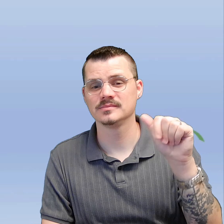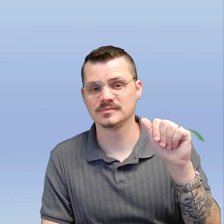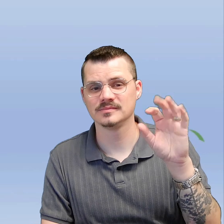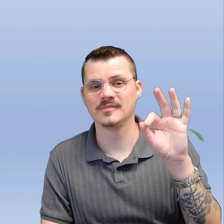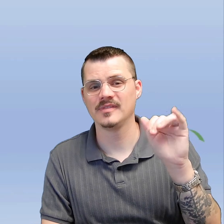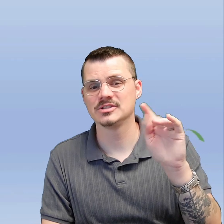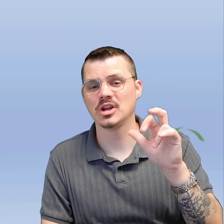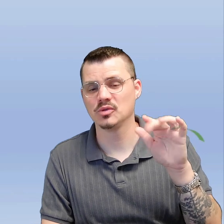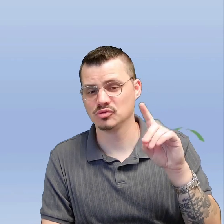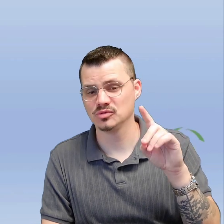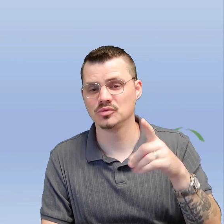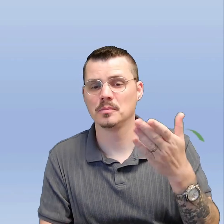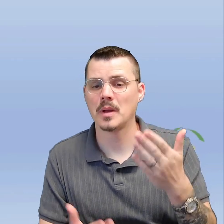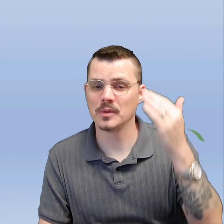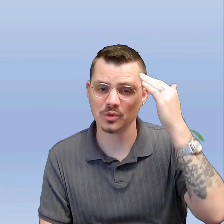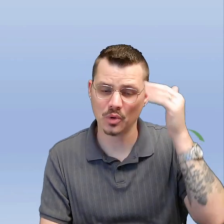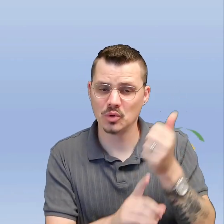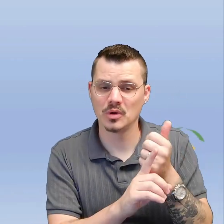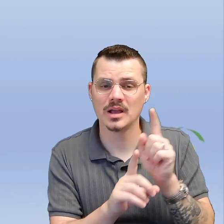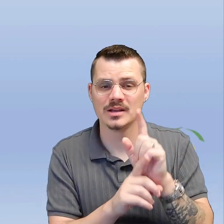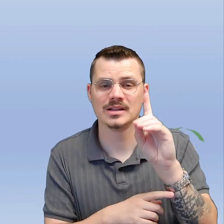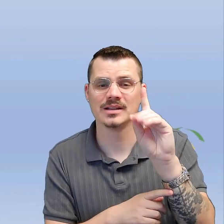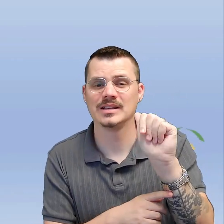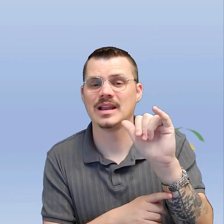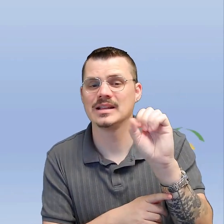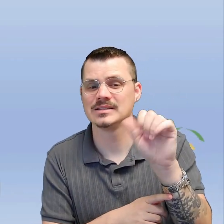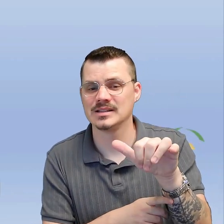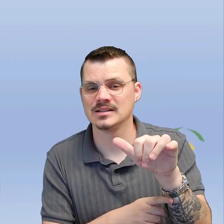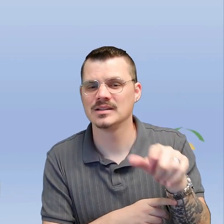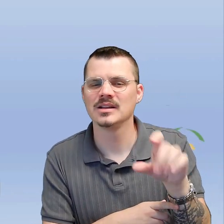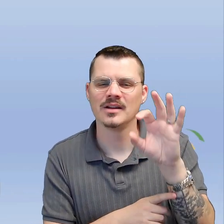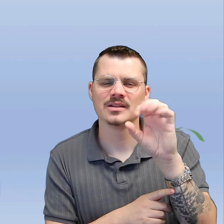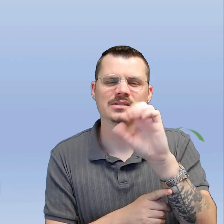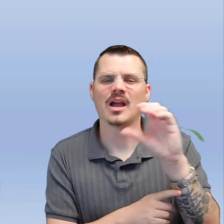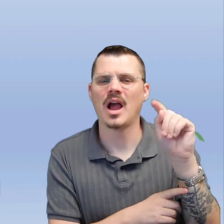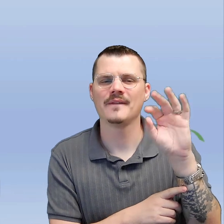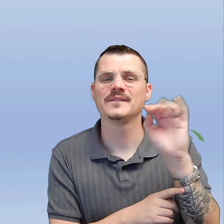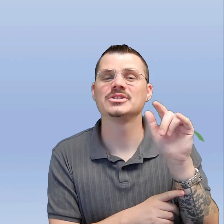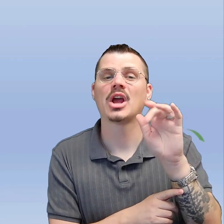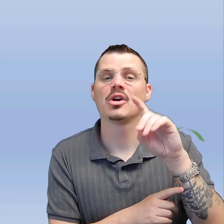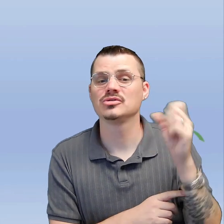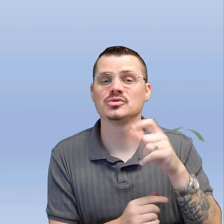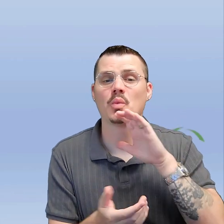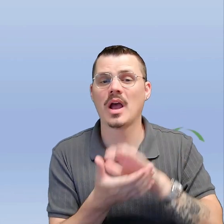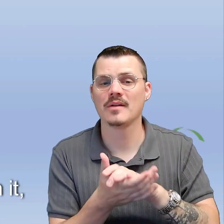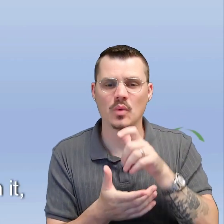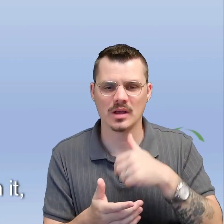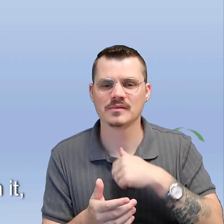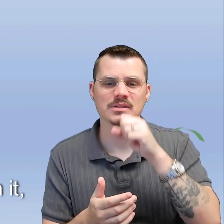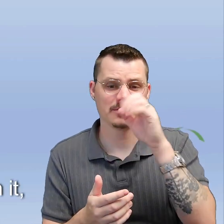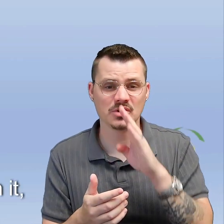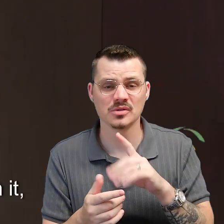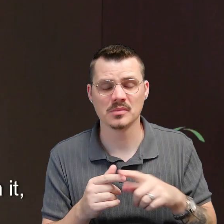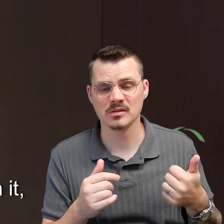You might know her as Daisy, Zelda Fitzgerald, F. Scott Fitzgerald's wife, who had schizophrenia and had a